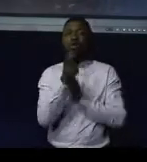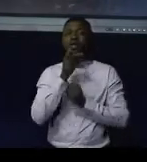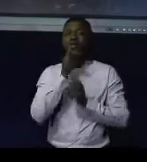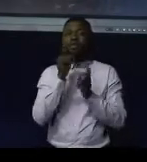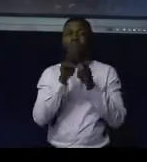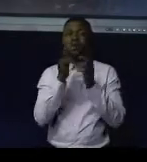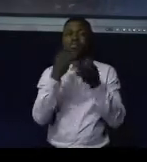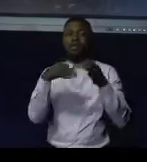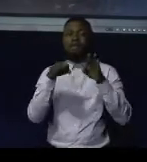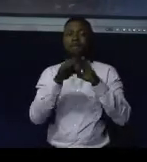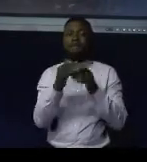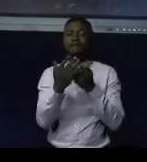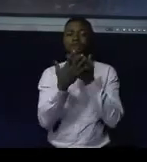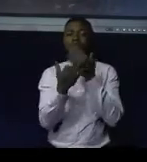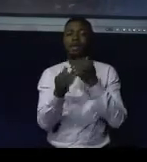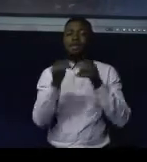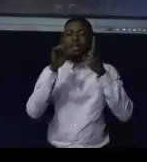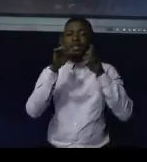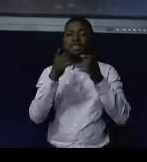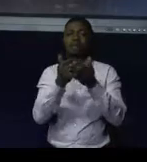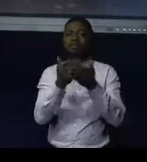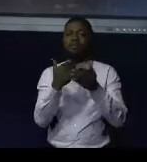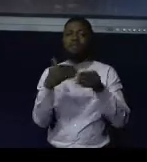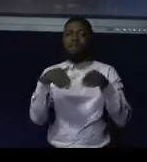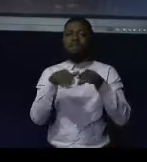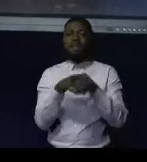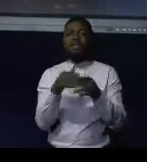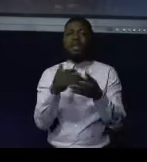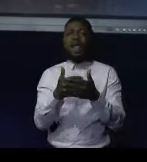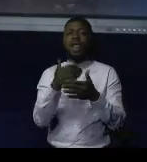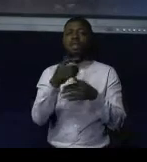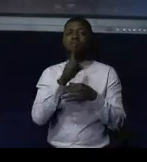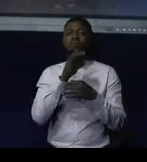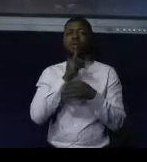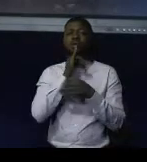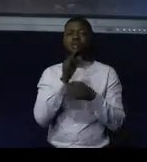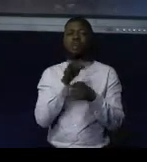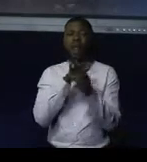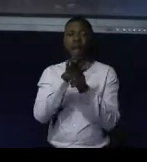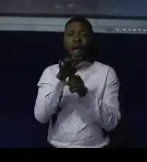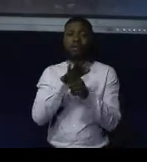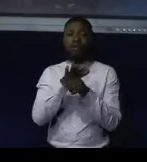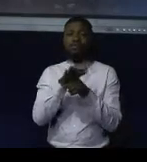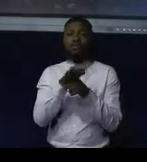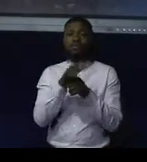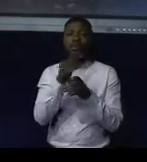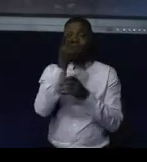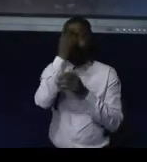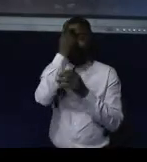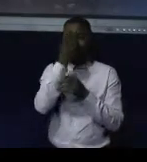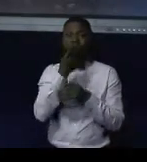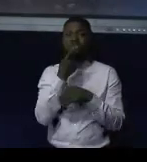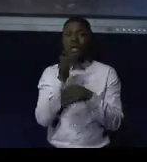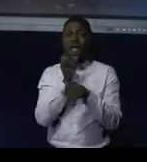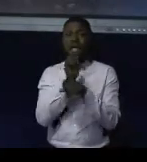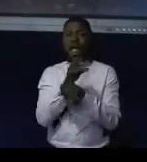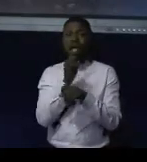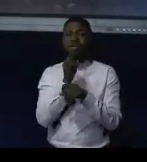very important. Blood test before marriage. Next one is adequate parental